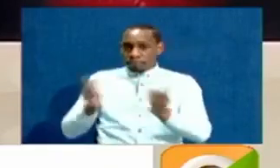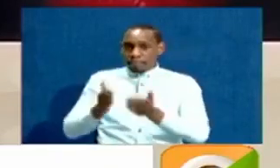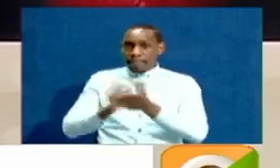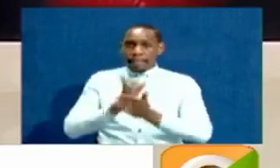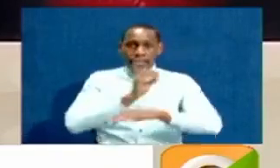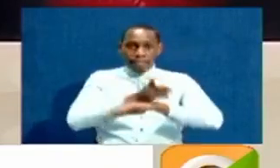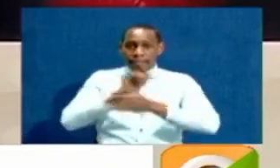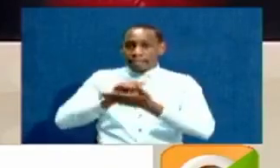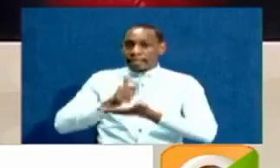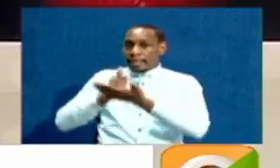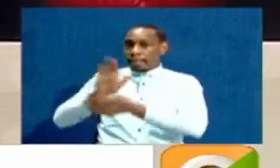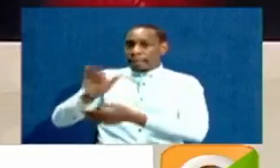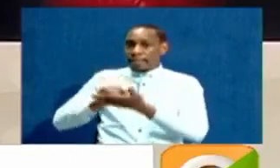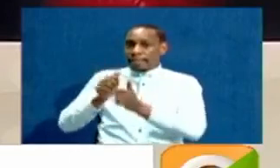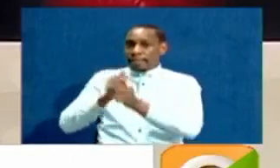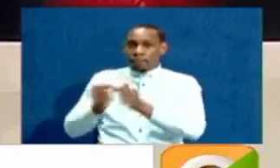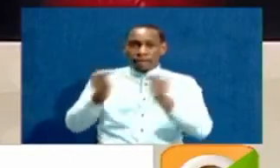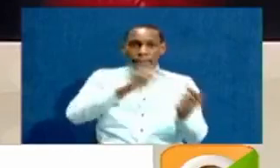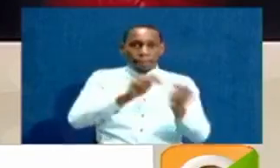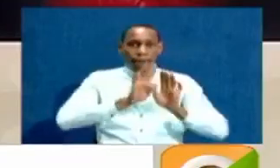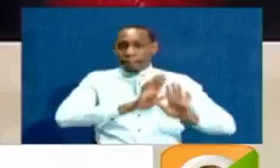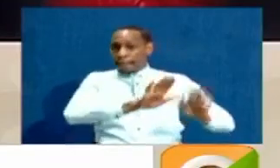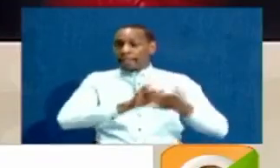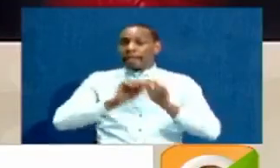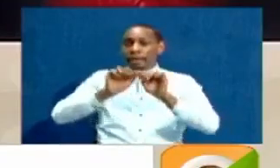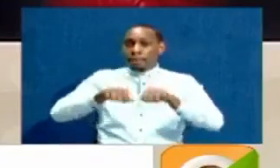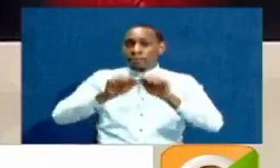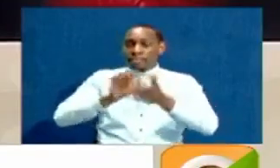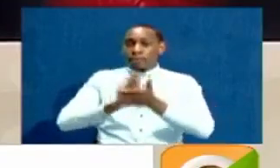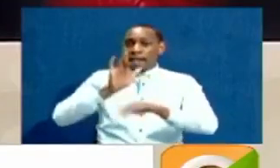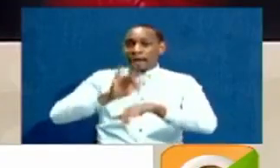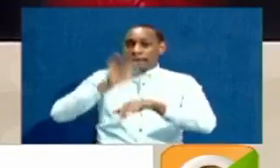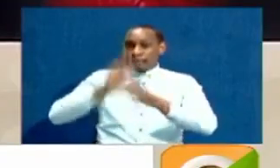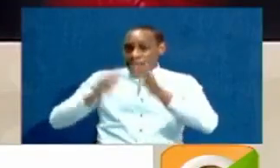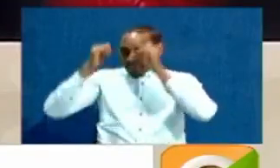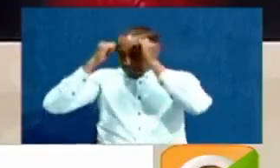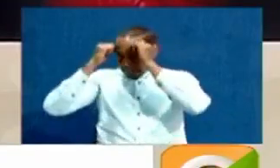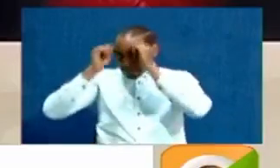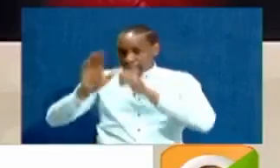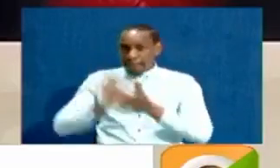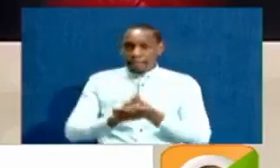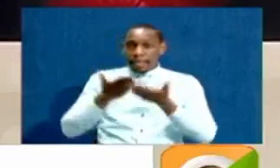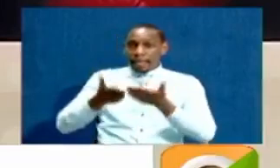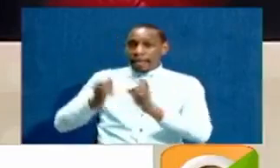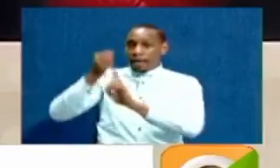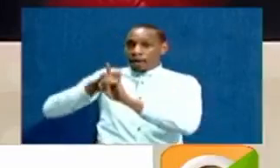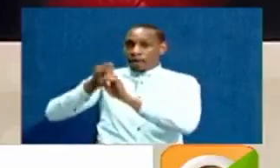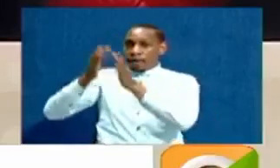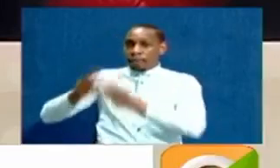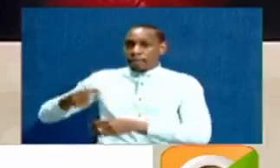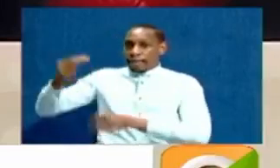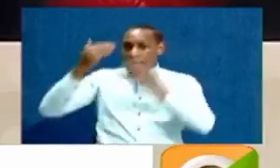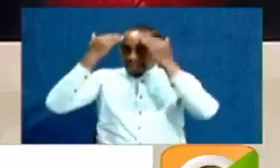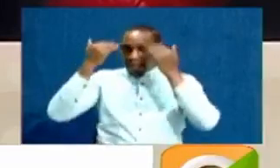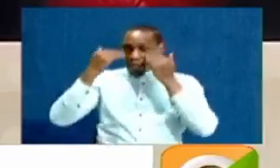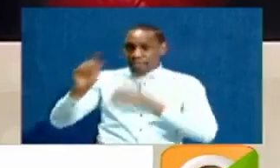discipline that helped him avoid confrontations that could have derailed his studies. Now an advocate of the High